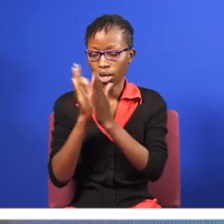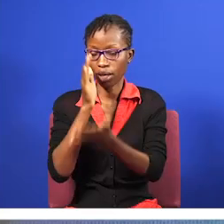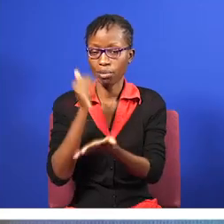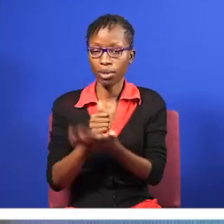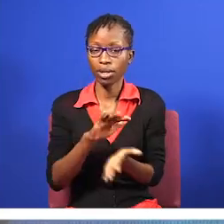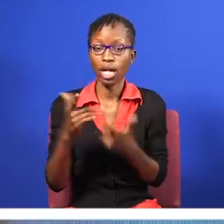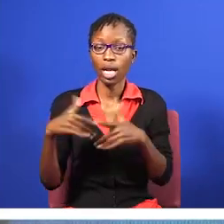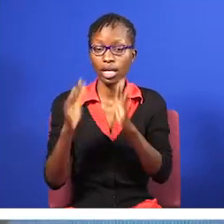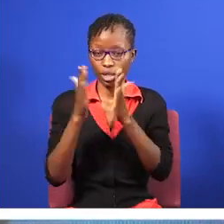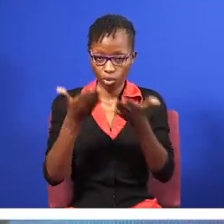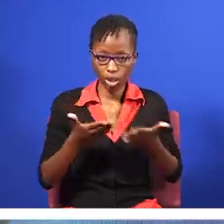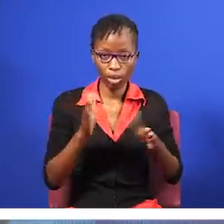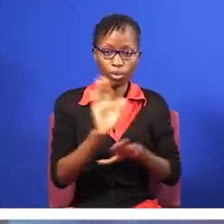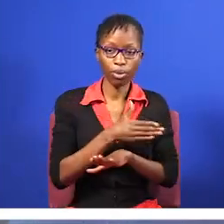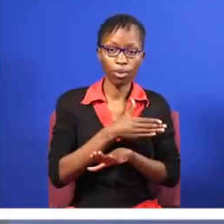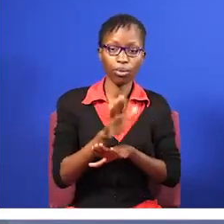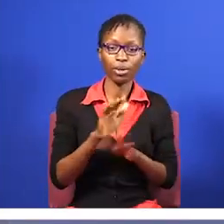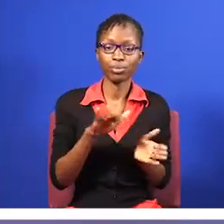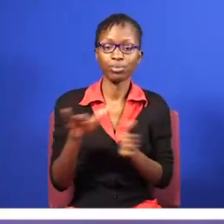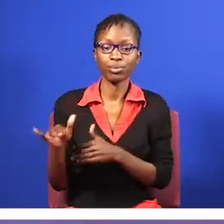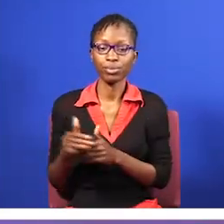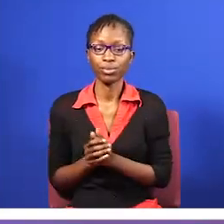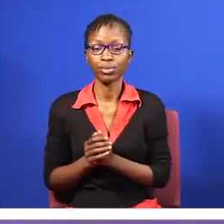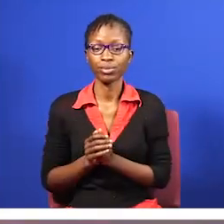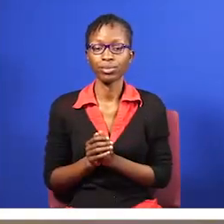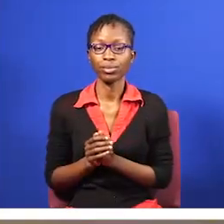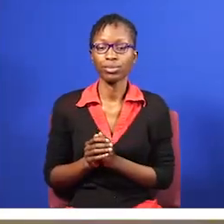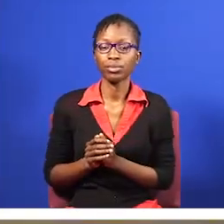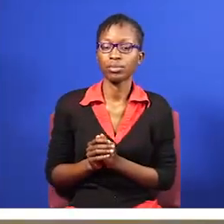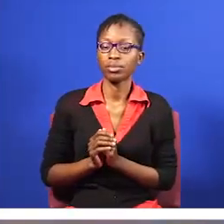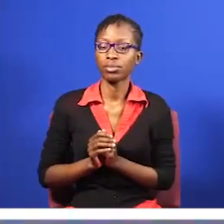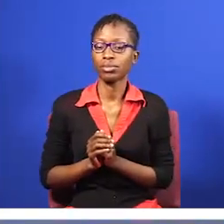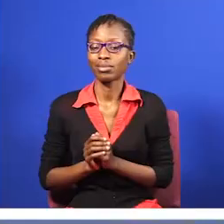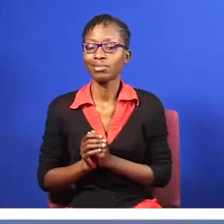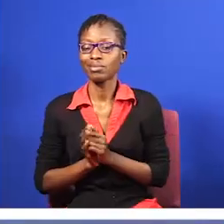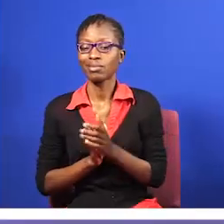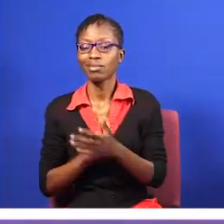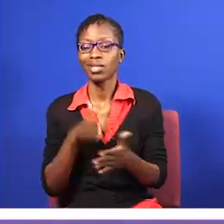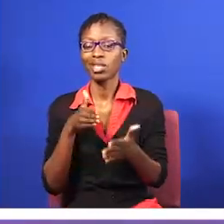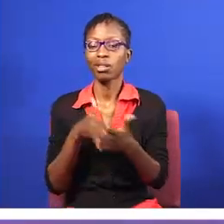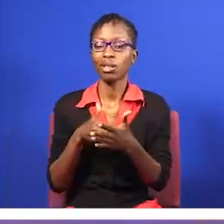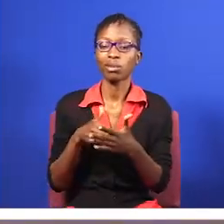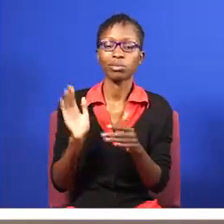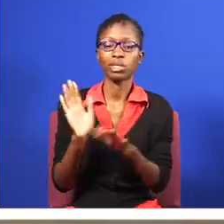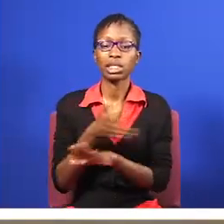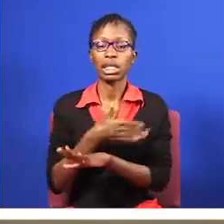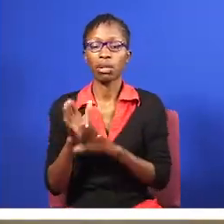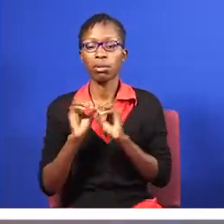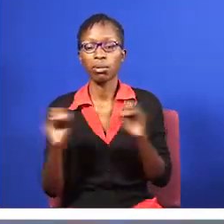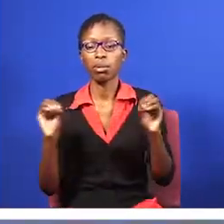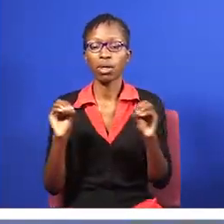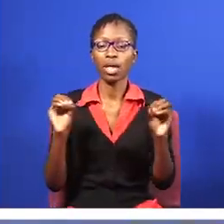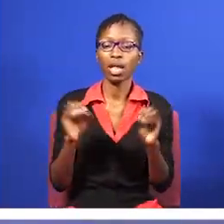Amen. Let's welcome the worship team. I can't stop singing, singing,